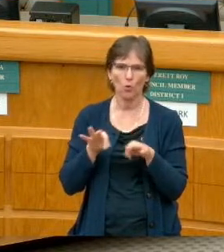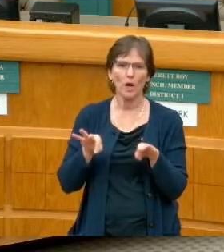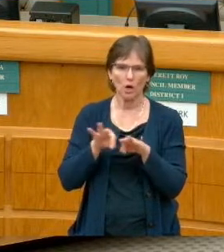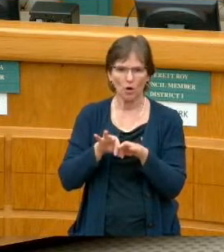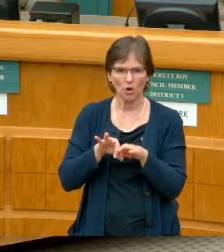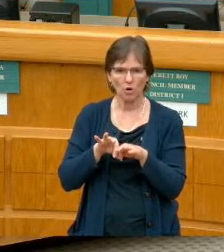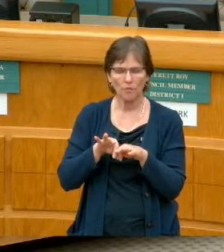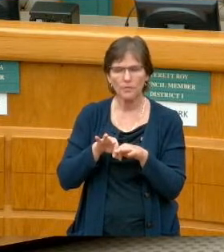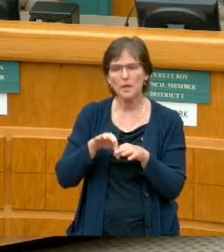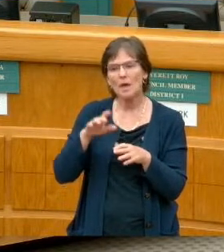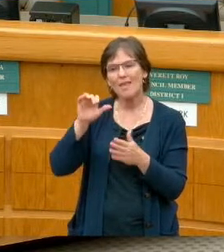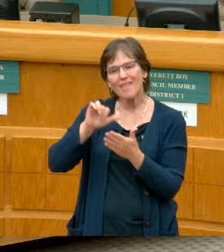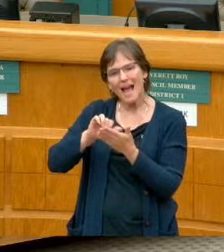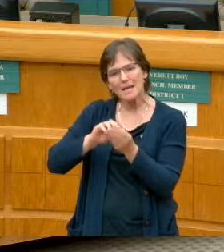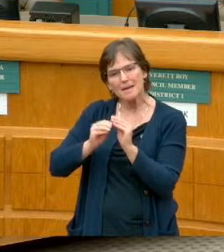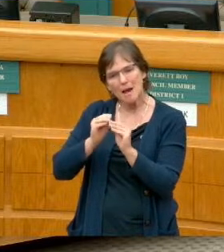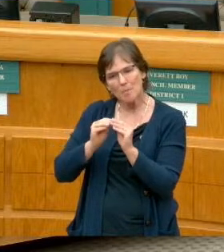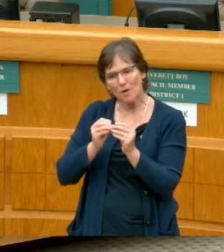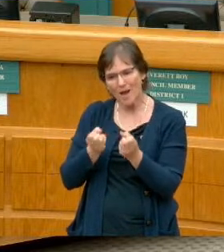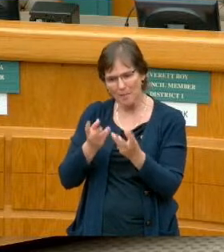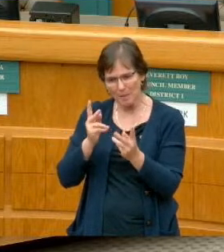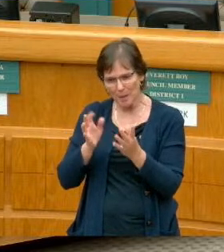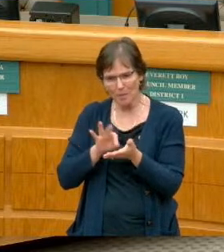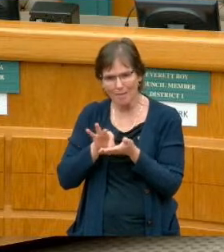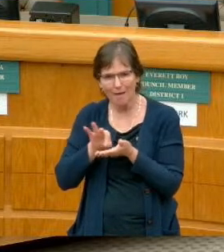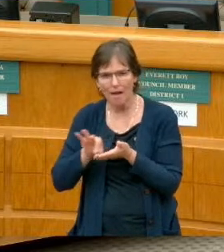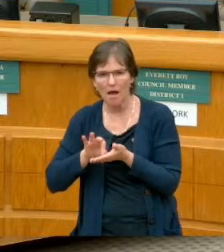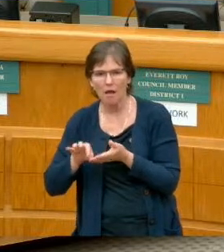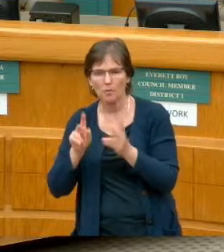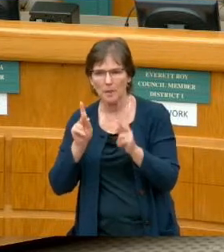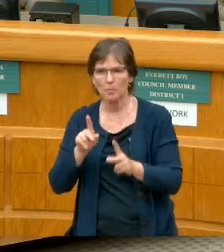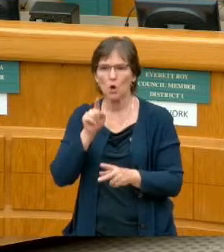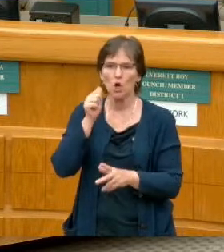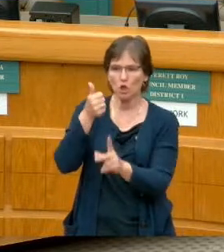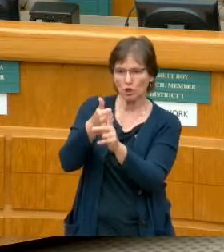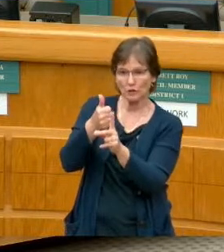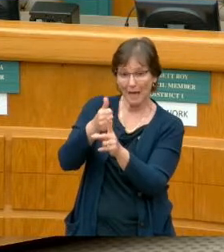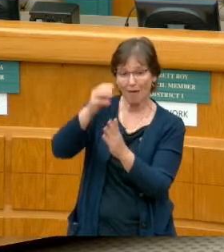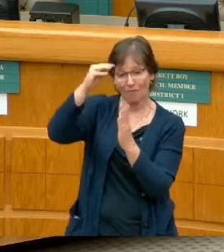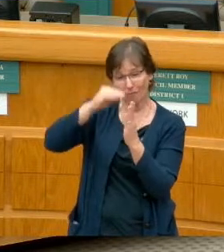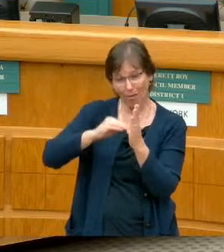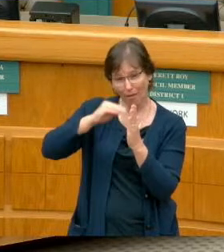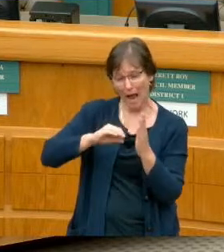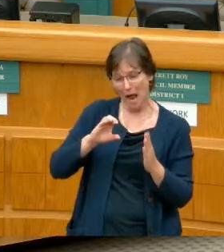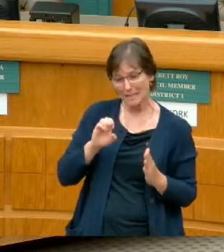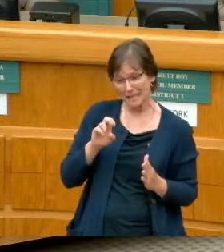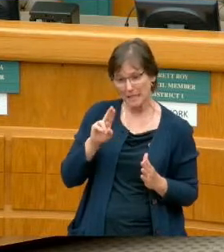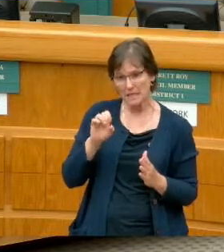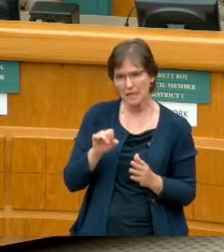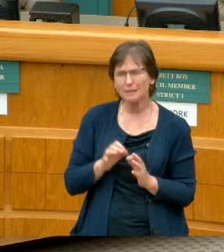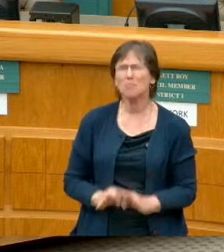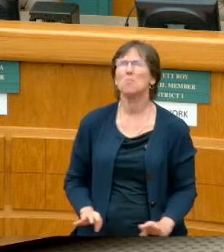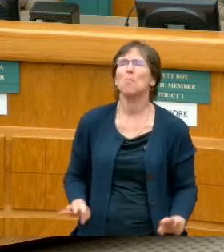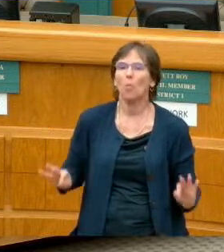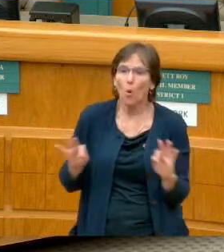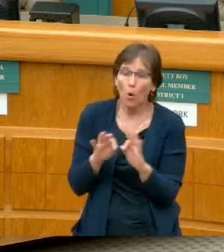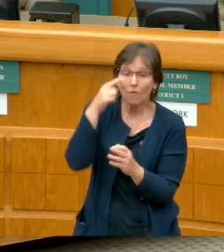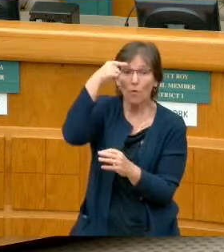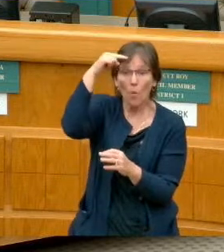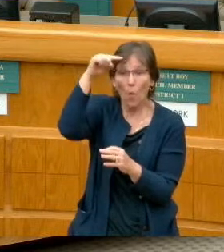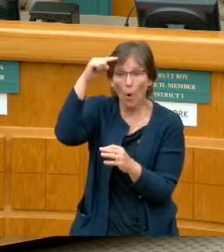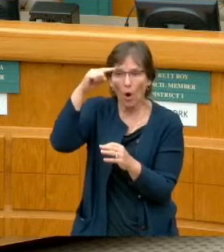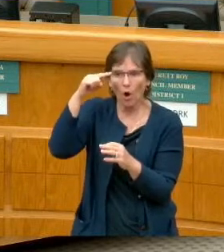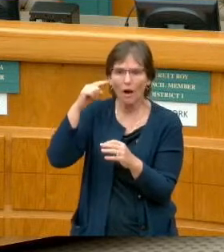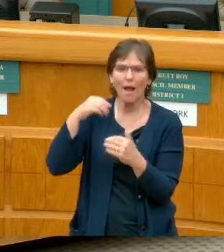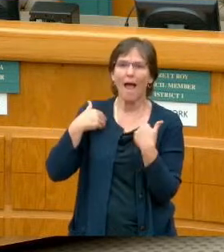in this community, it's going to depend upon you filling out that census. So please tune in tomorrow at 10 a.m.